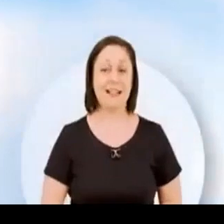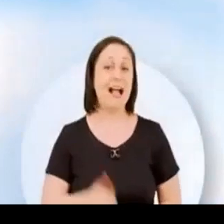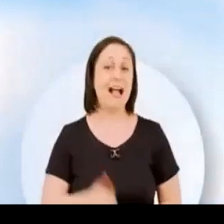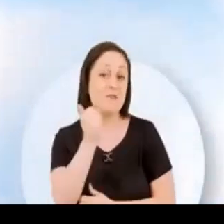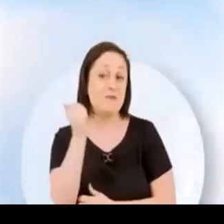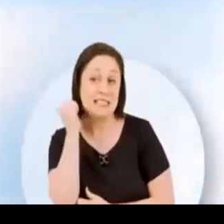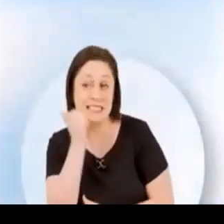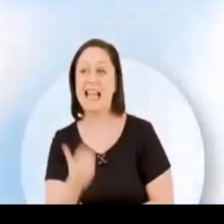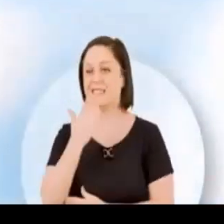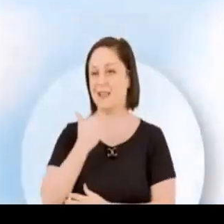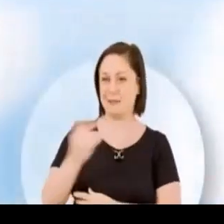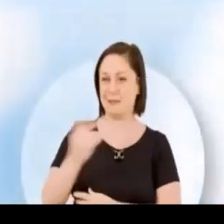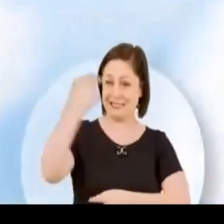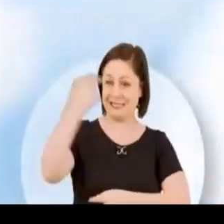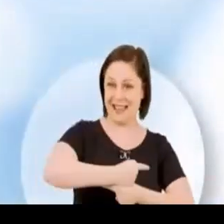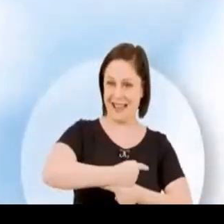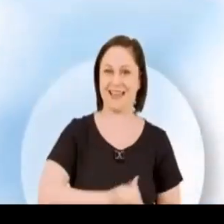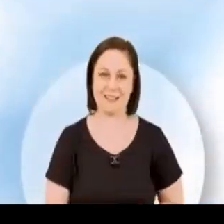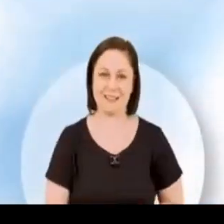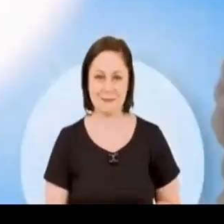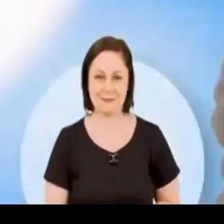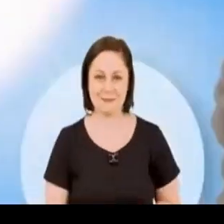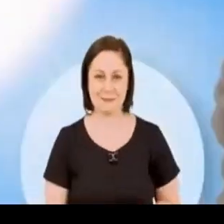Every day is Diabetes Day.